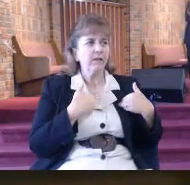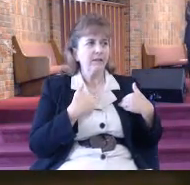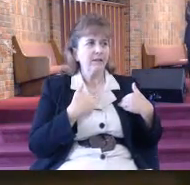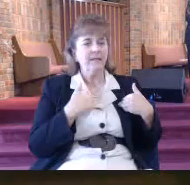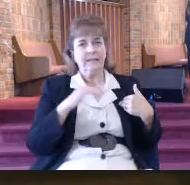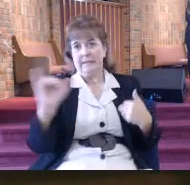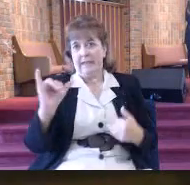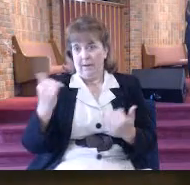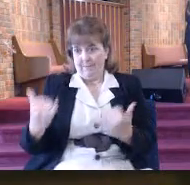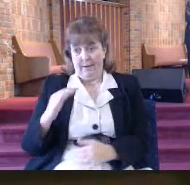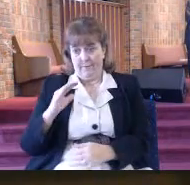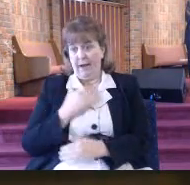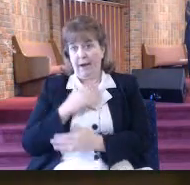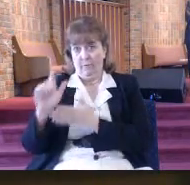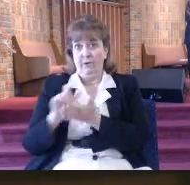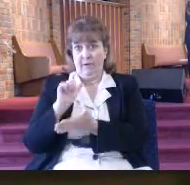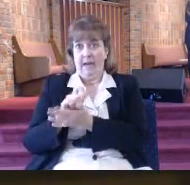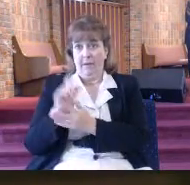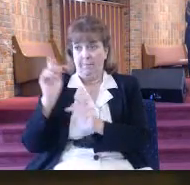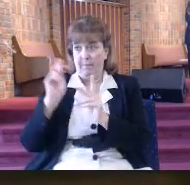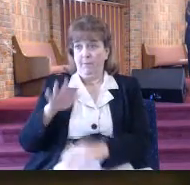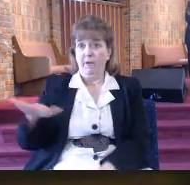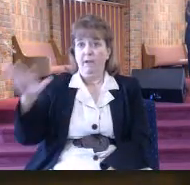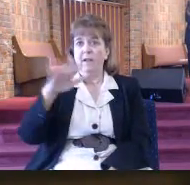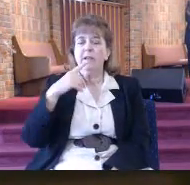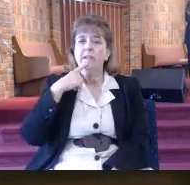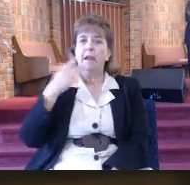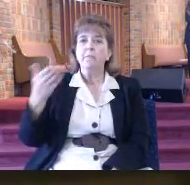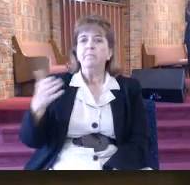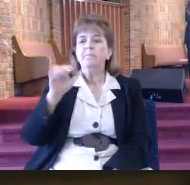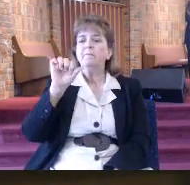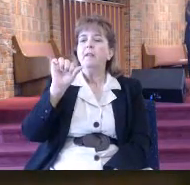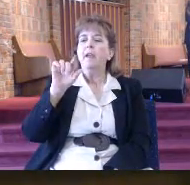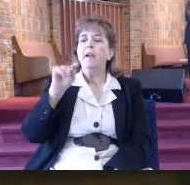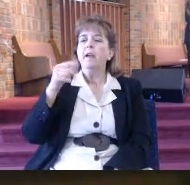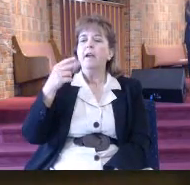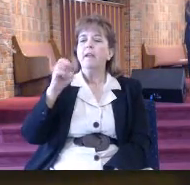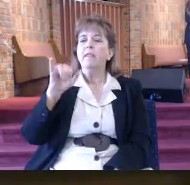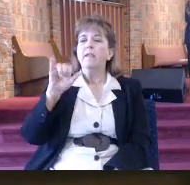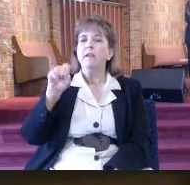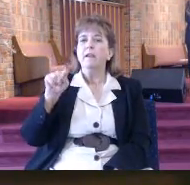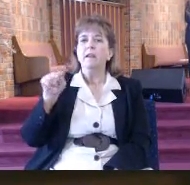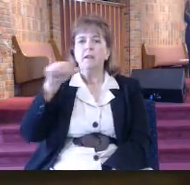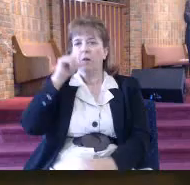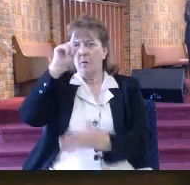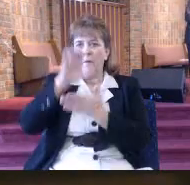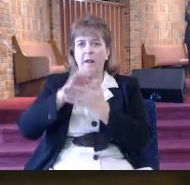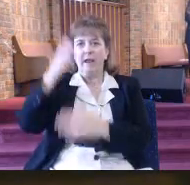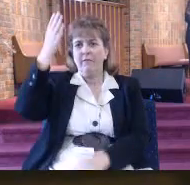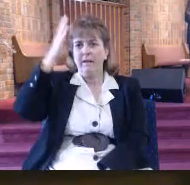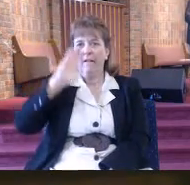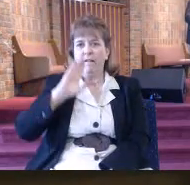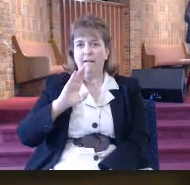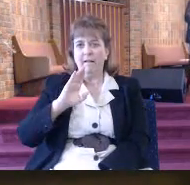who live around us who are what they describe as atheists. They don't believe in God. That's okay. God believes in them